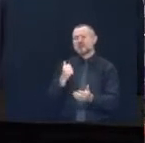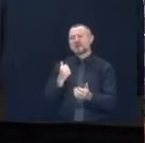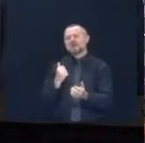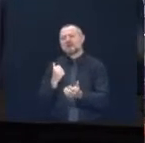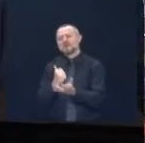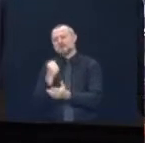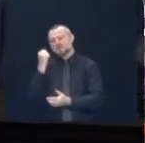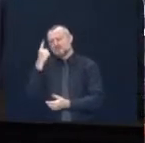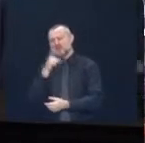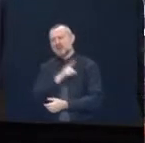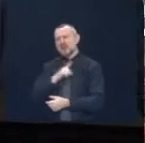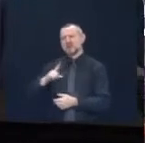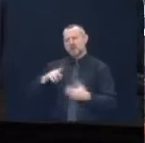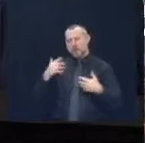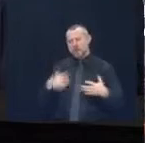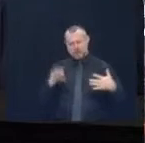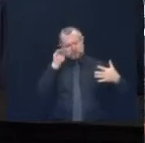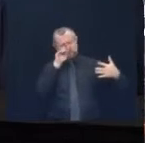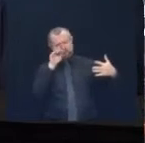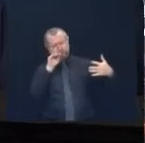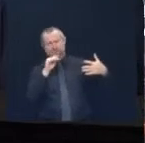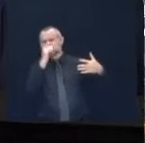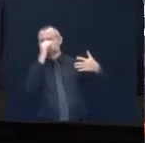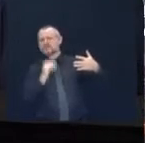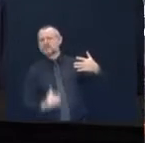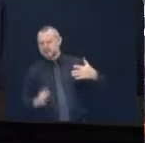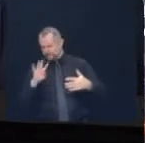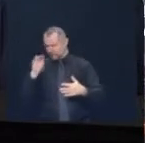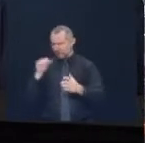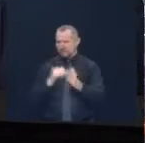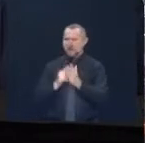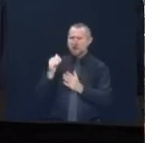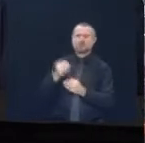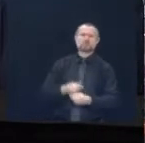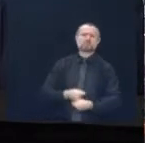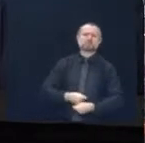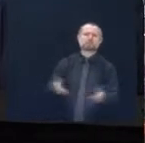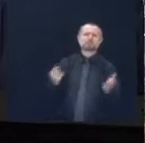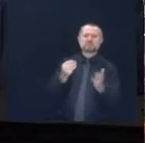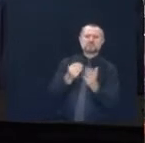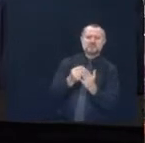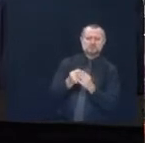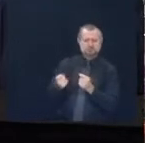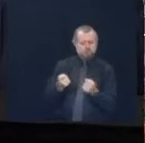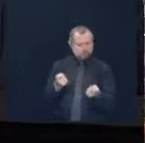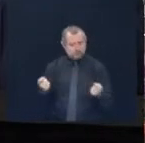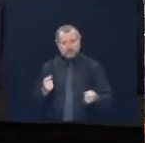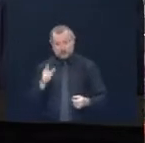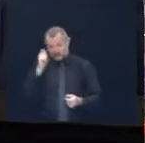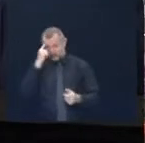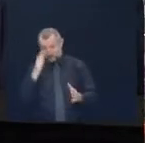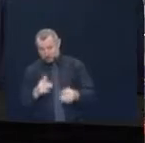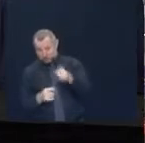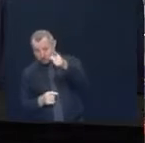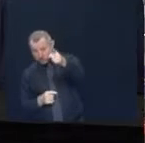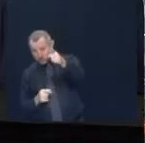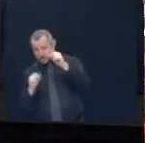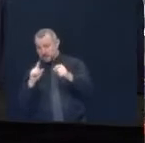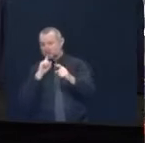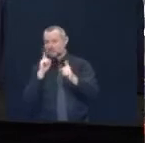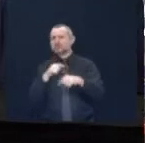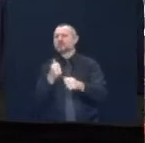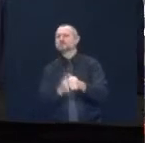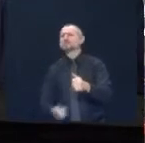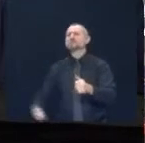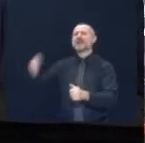parameters which has resulted in 40 million being spent but could could you as the governor um issue an executive order to alter it to